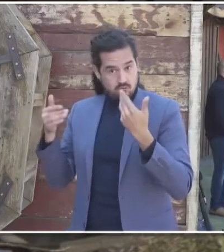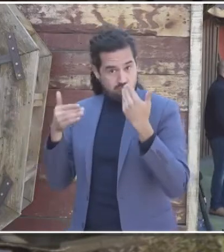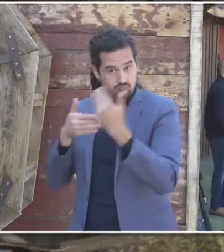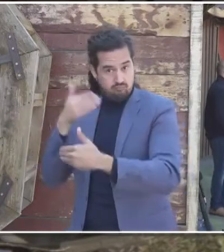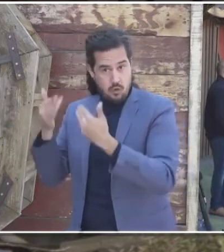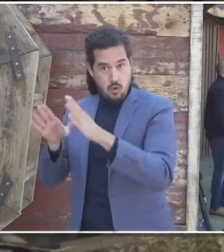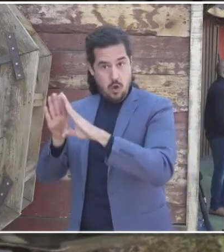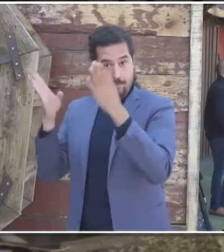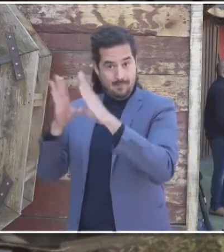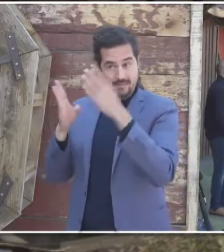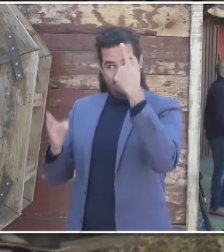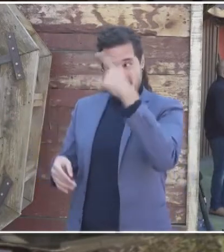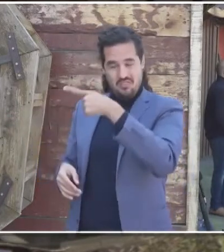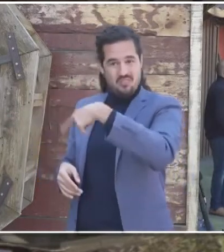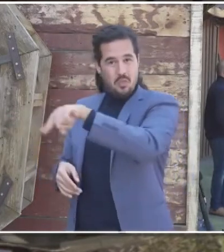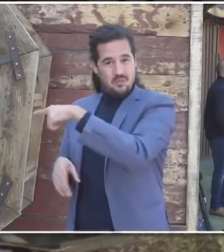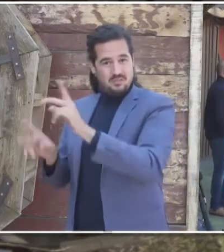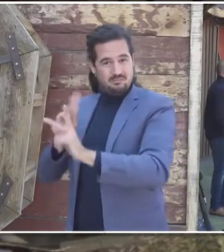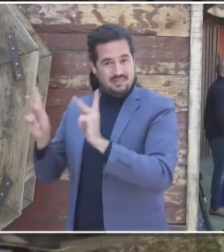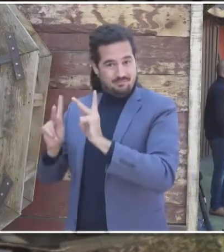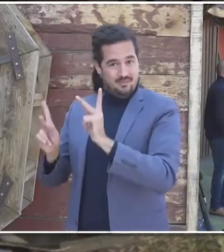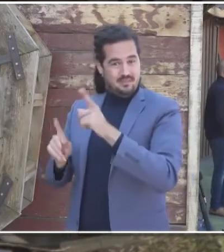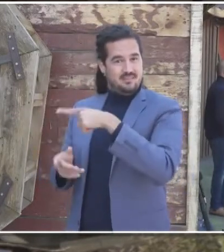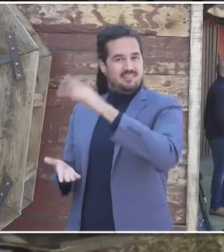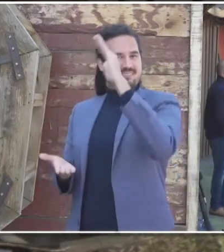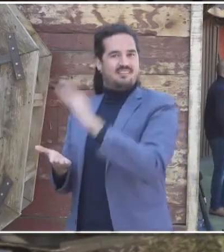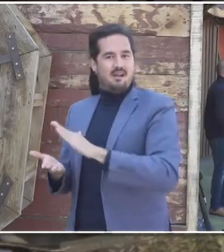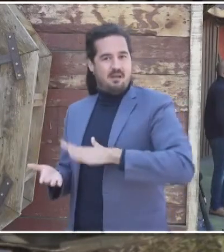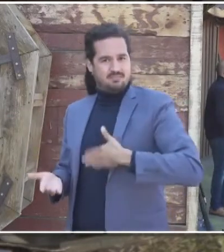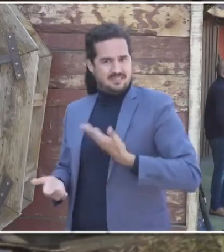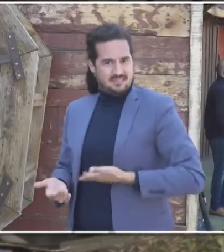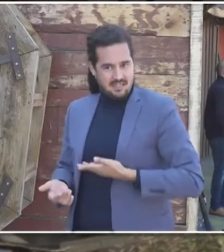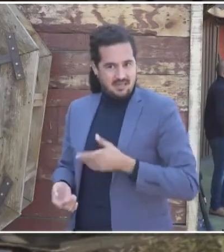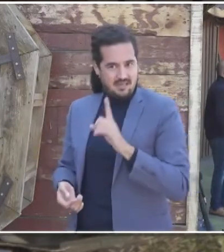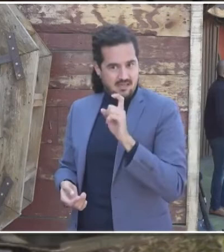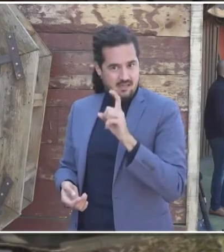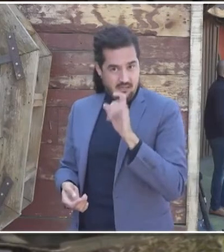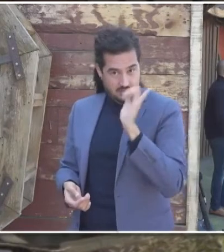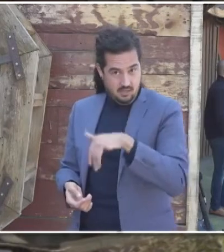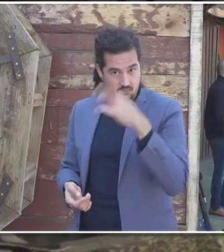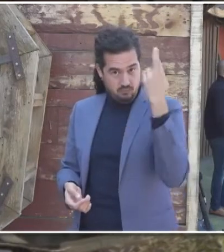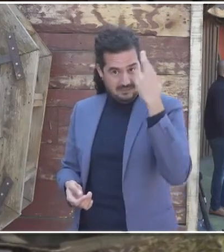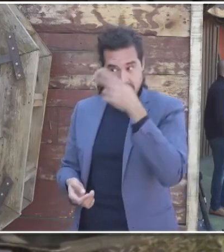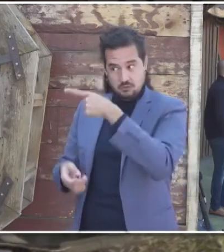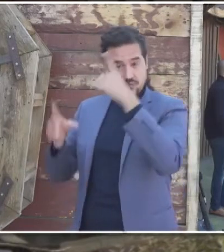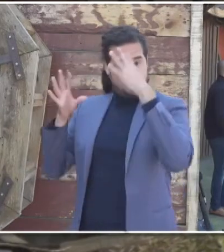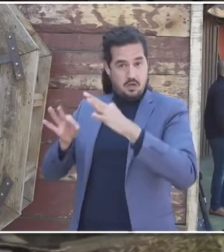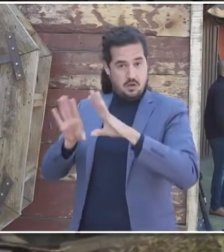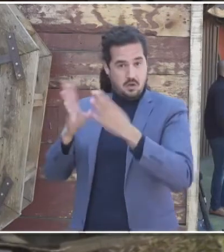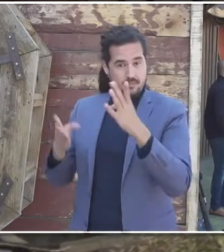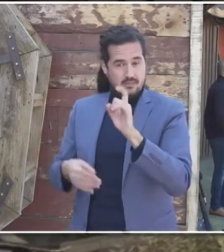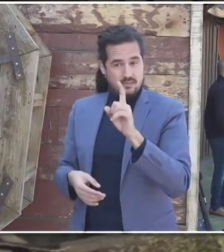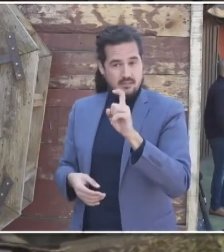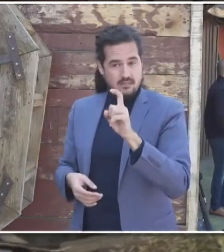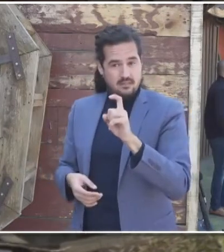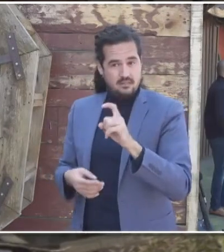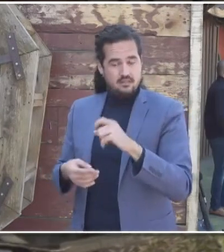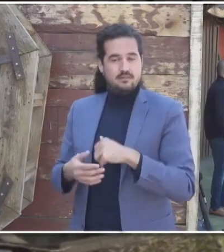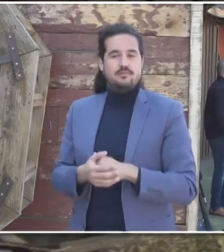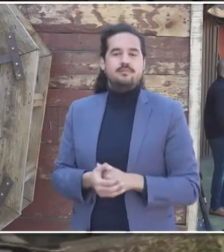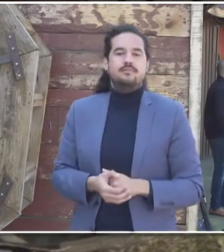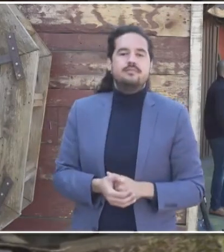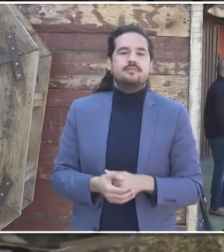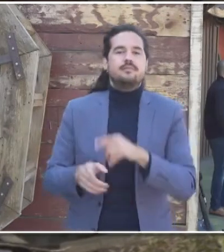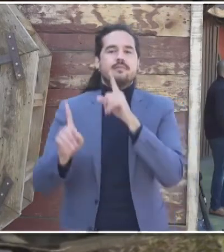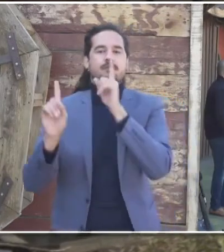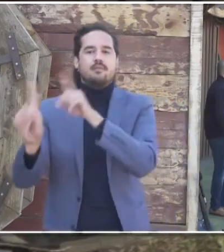on supporting small business. I'm a small business person myself. Started right out of college and grew up in politics. I had the privilege of a lifetime taking